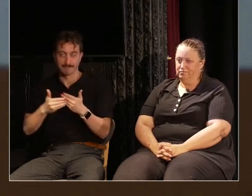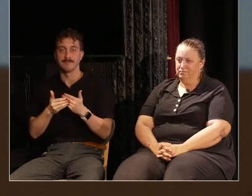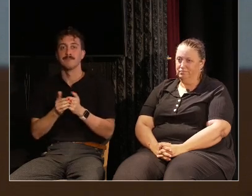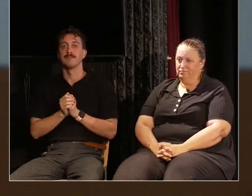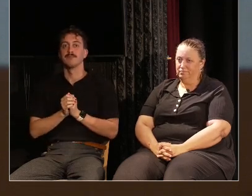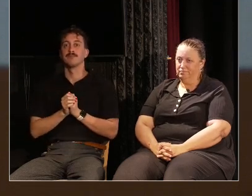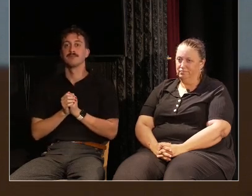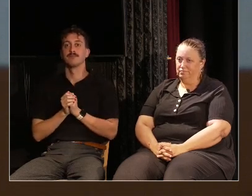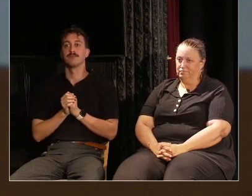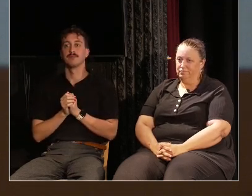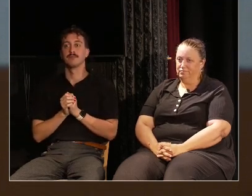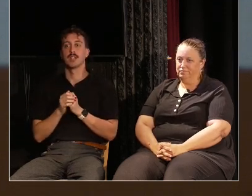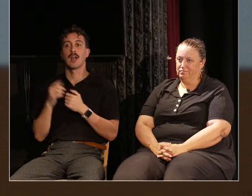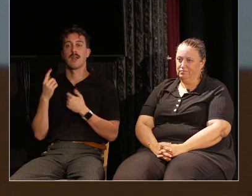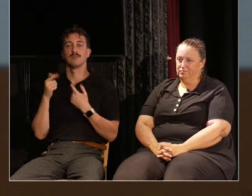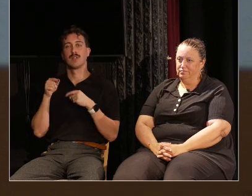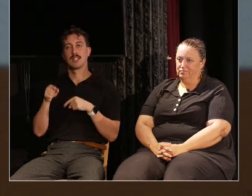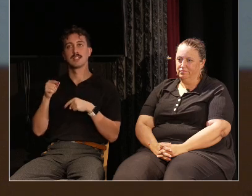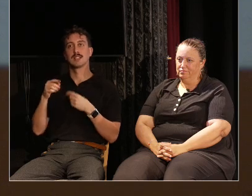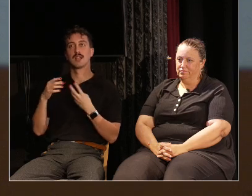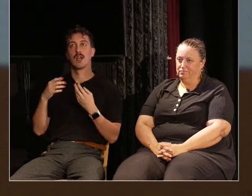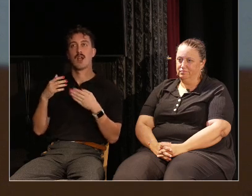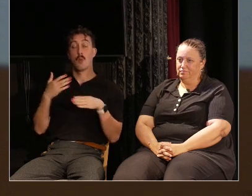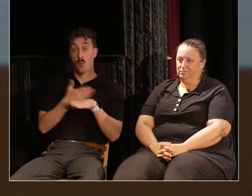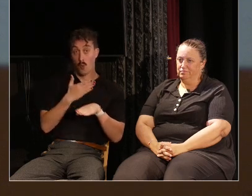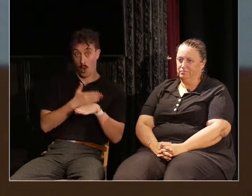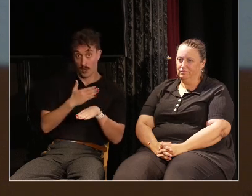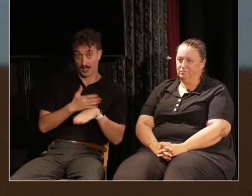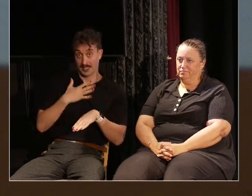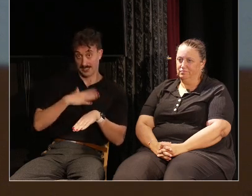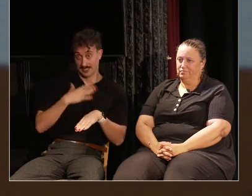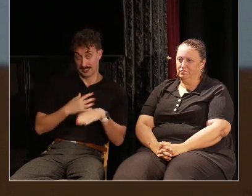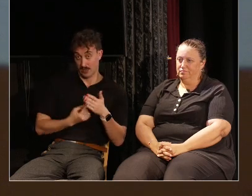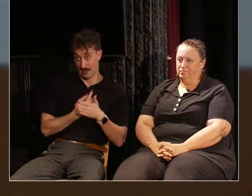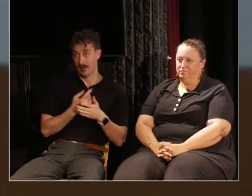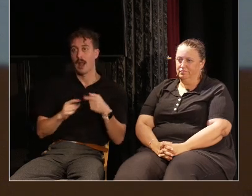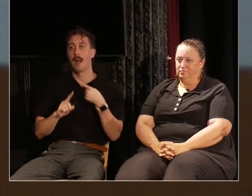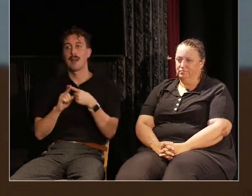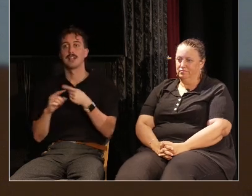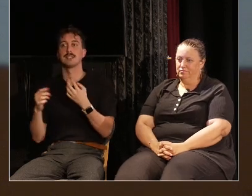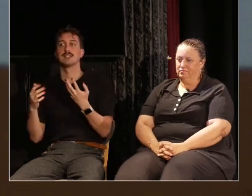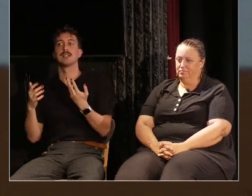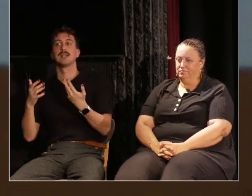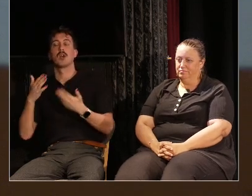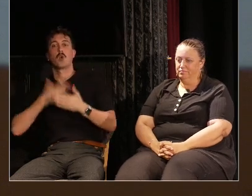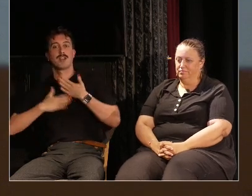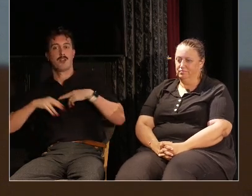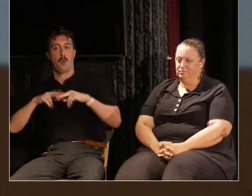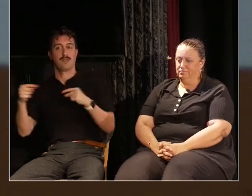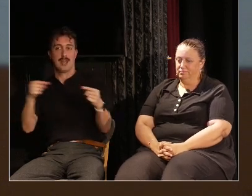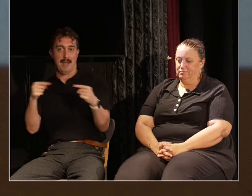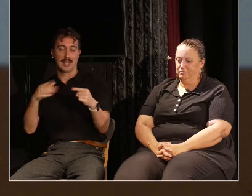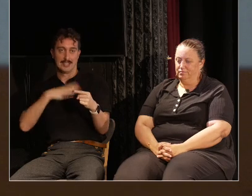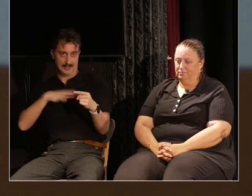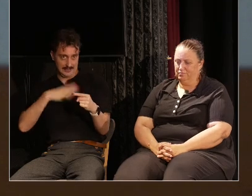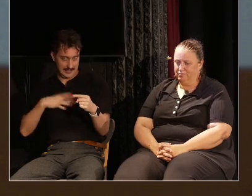practical piece or an access, and then there is a conduct of debate piece. And what I feel most sorry about is